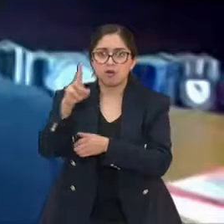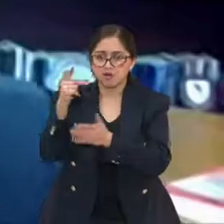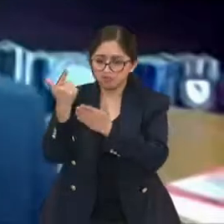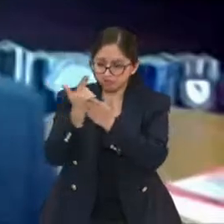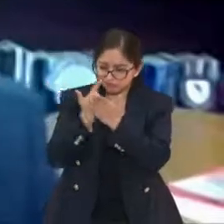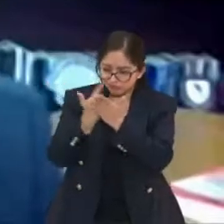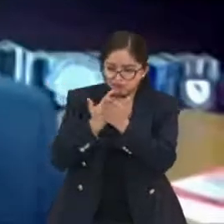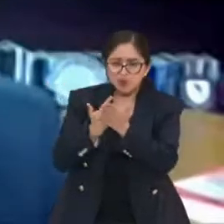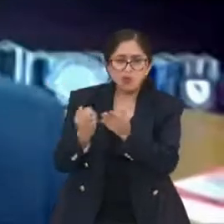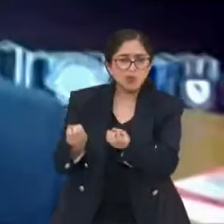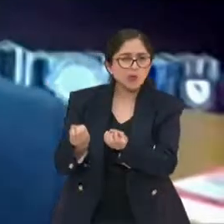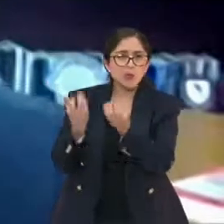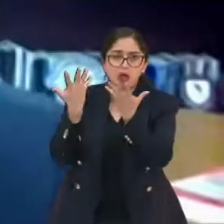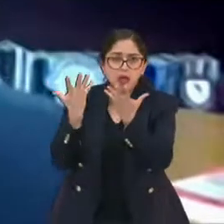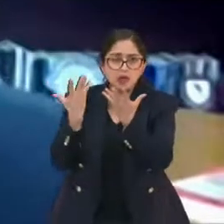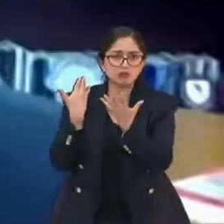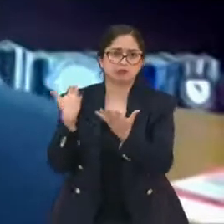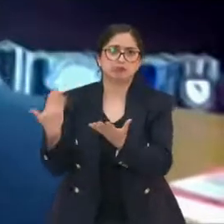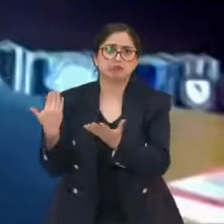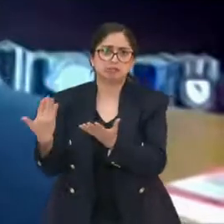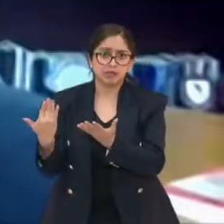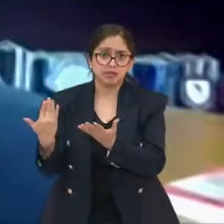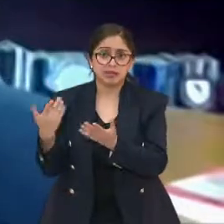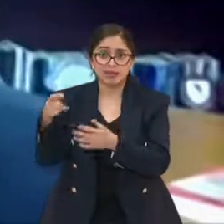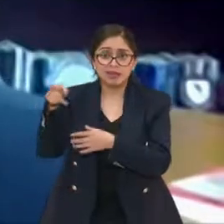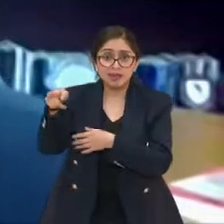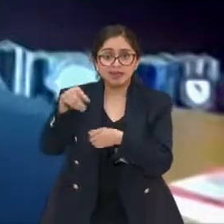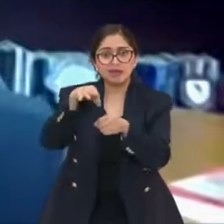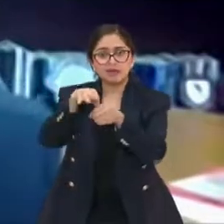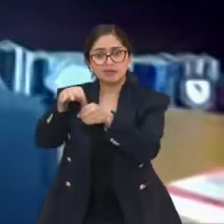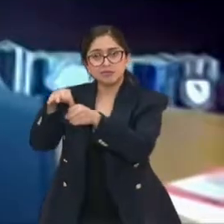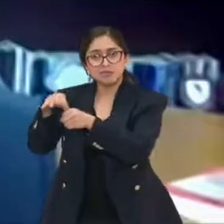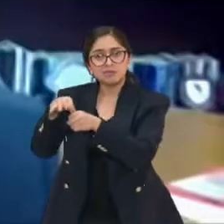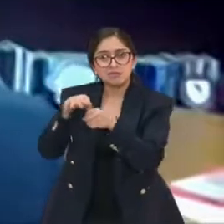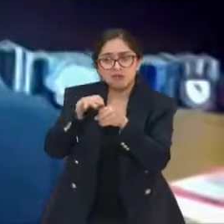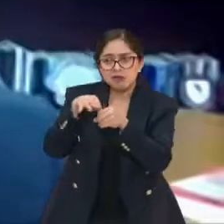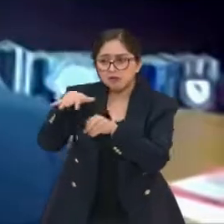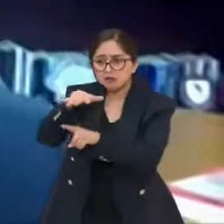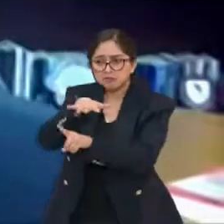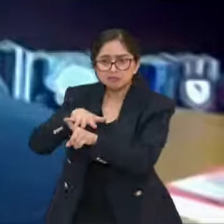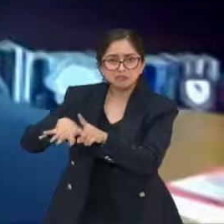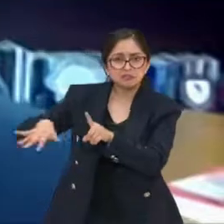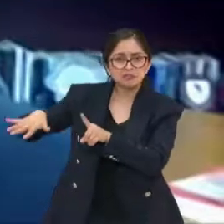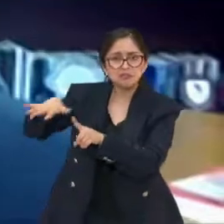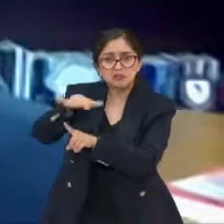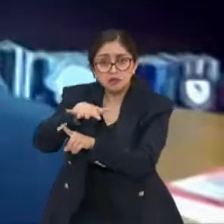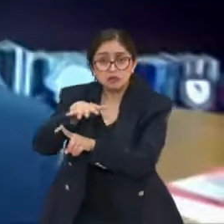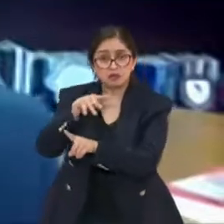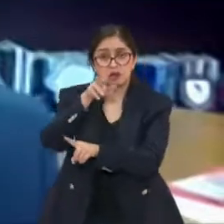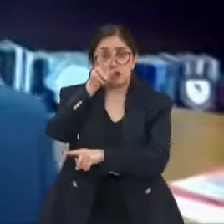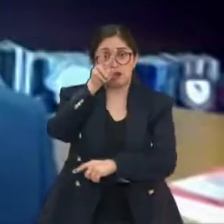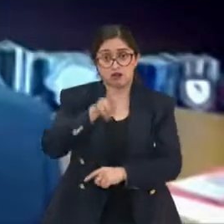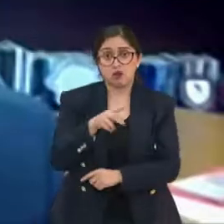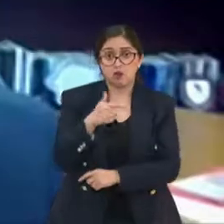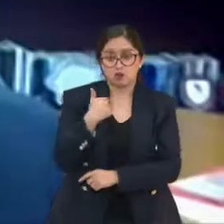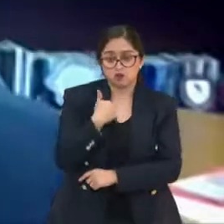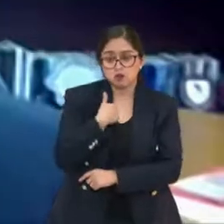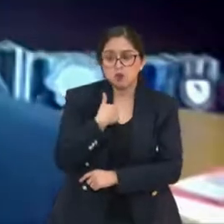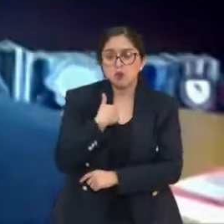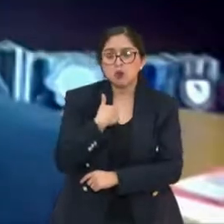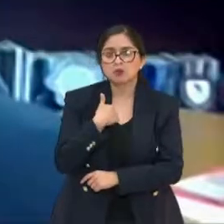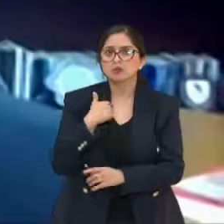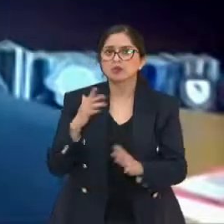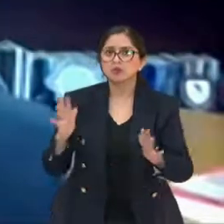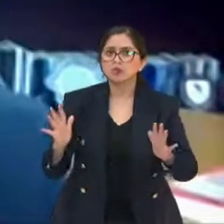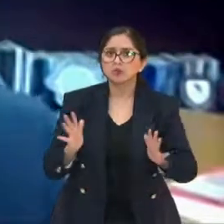as Bolivia. First of all, we want to hold